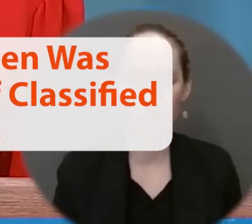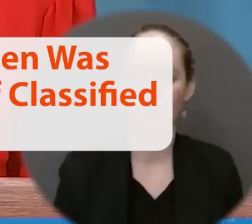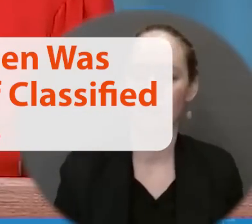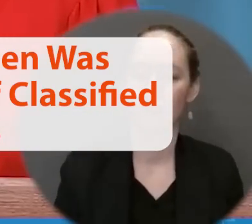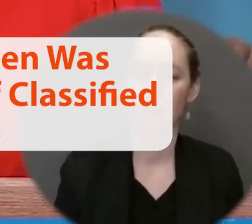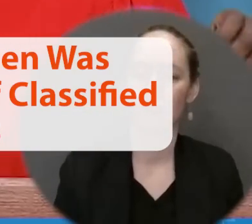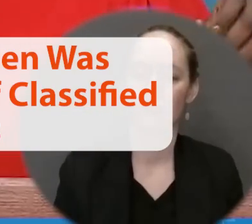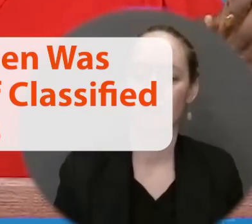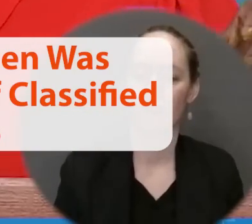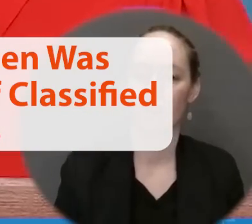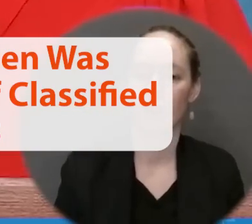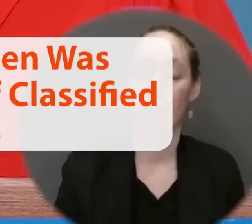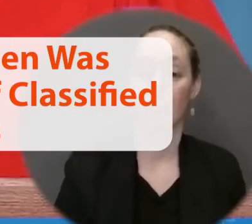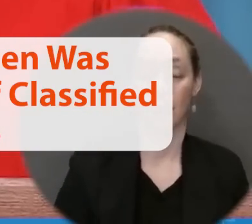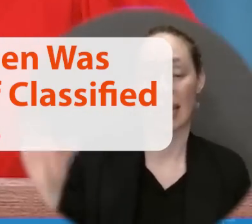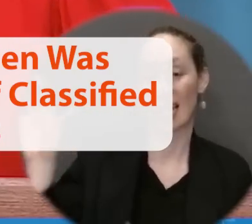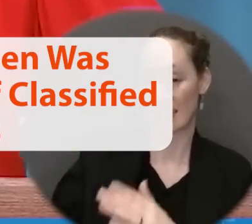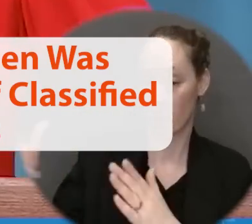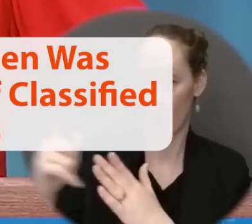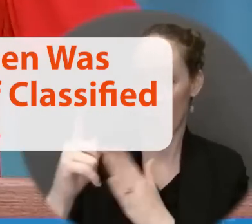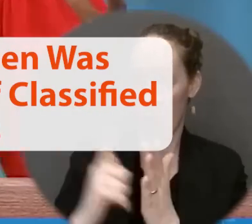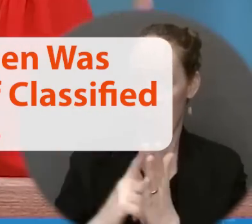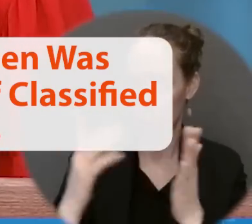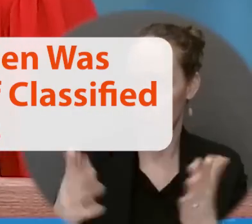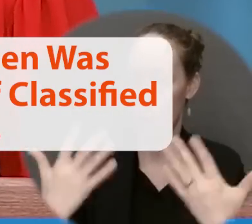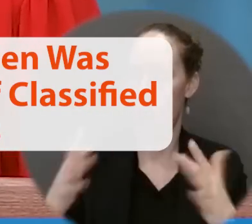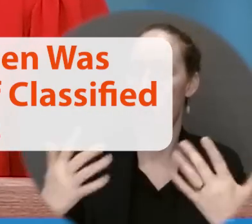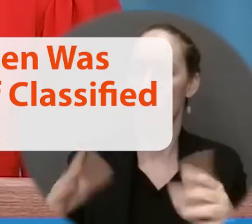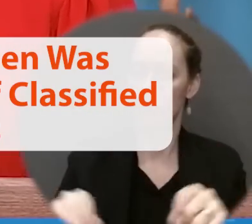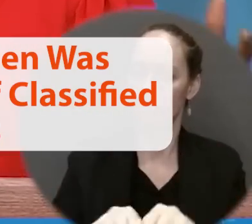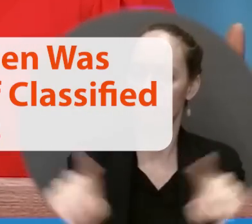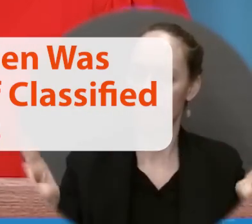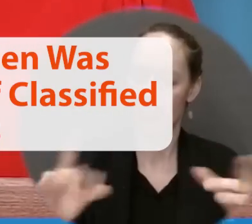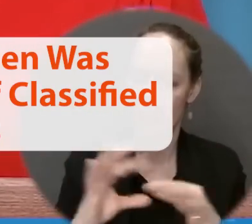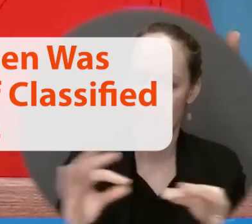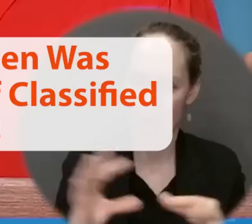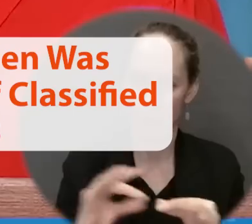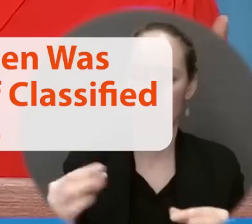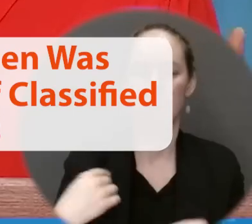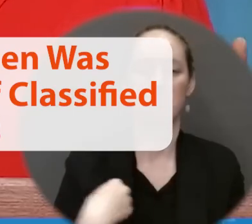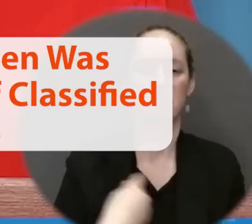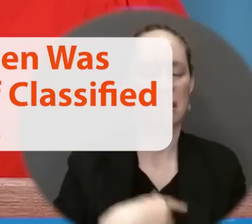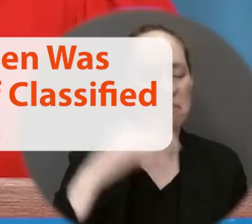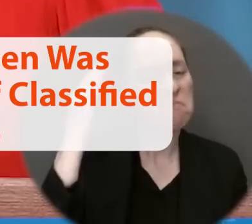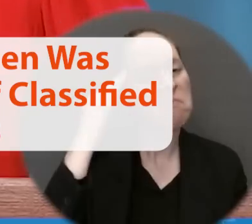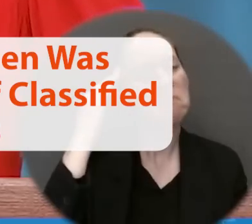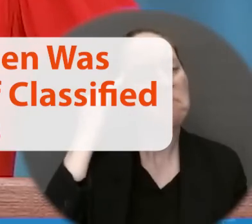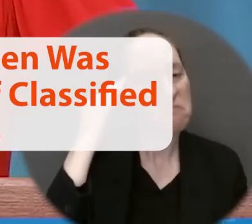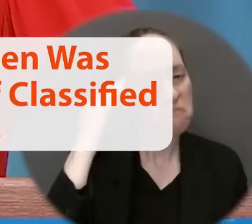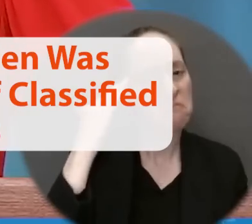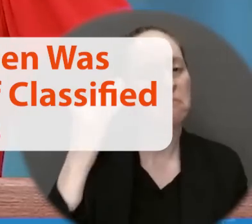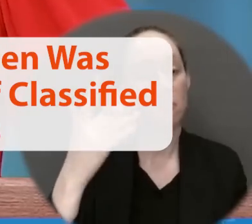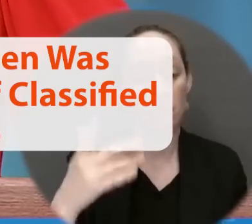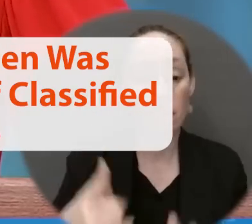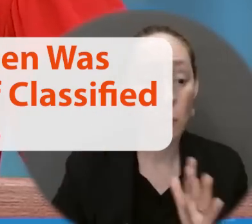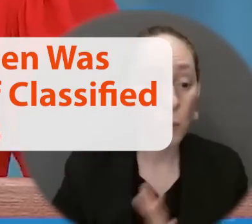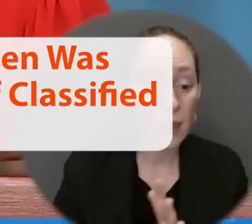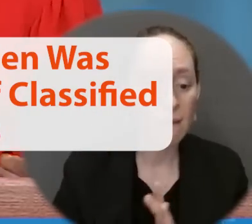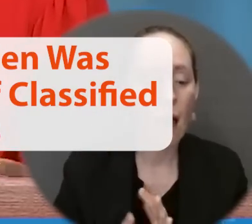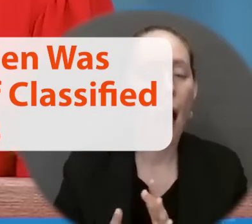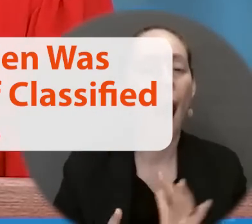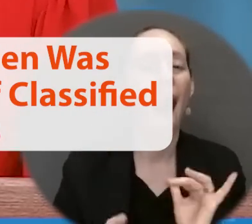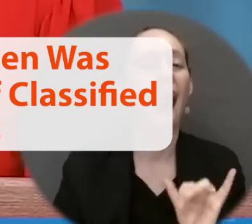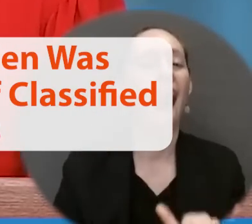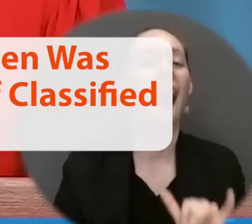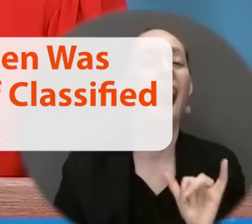of from his lawyer, Richard Sauber. And at the end, he said, we are confident that their thorough review will show that these documents were